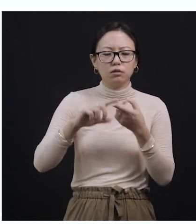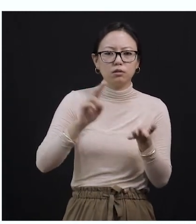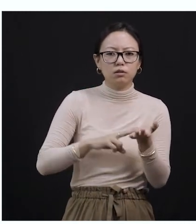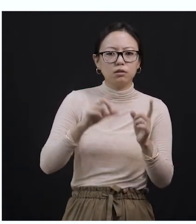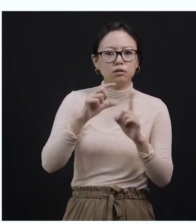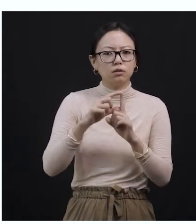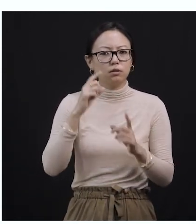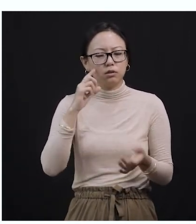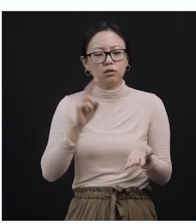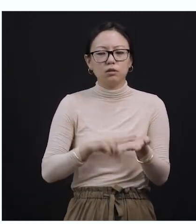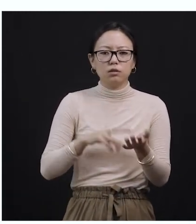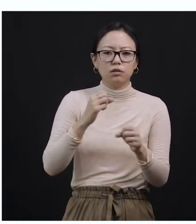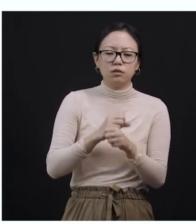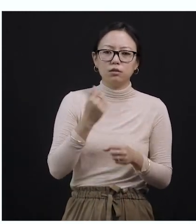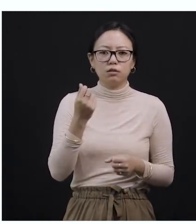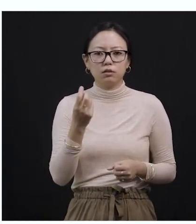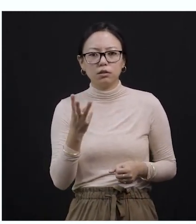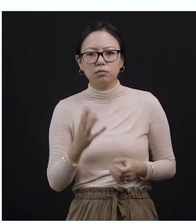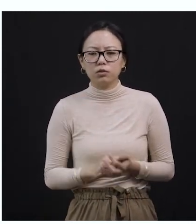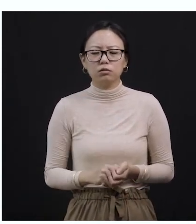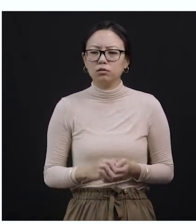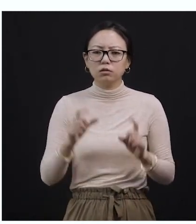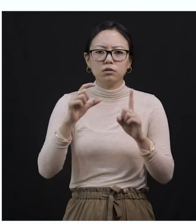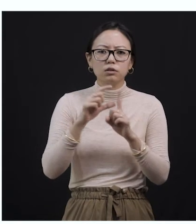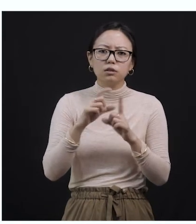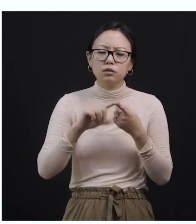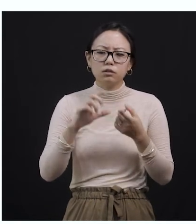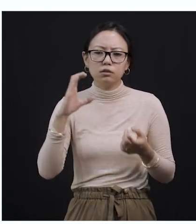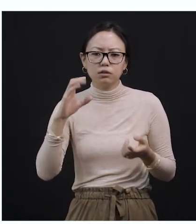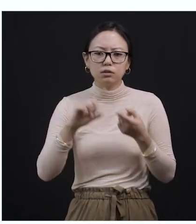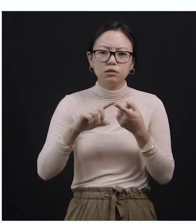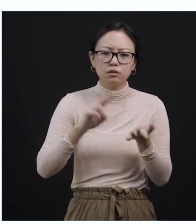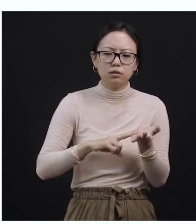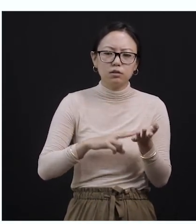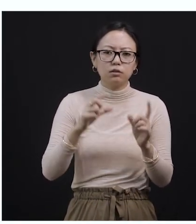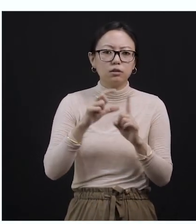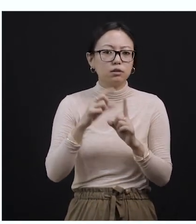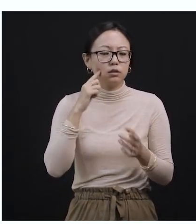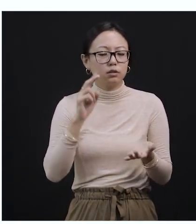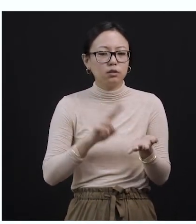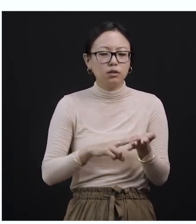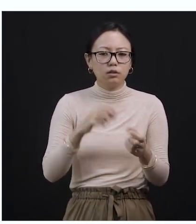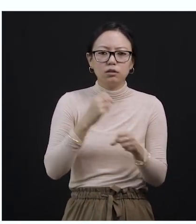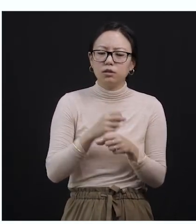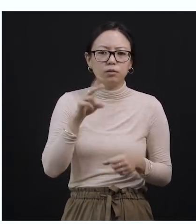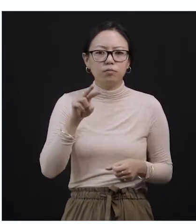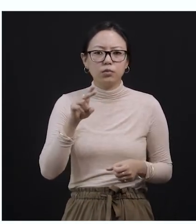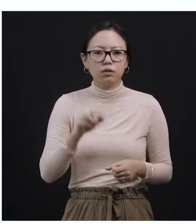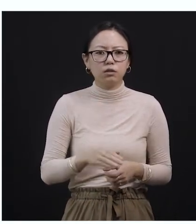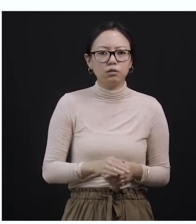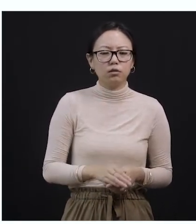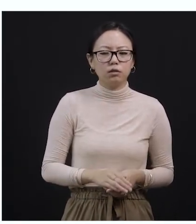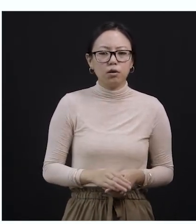means going from bigger to smaller. So here, the bigger is 10 and the smallest number